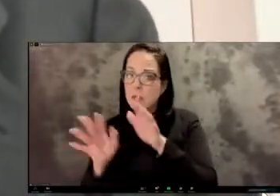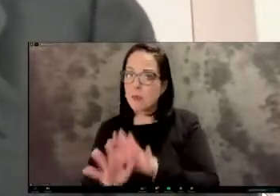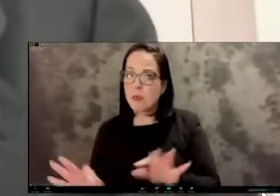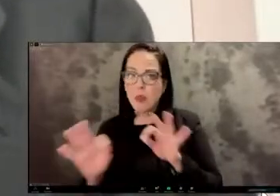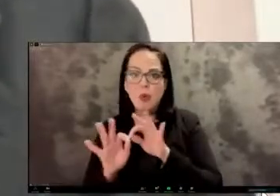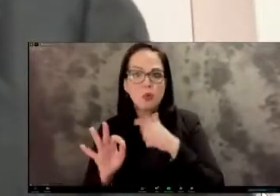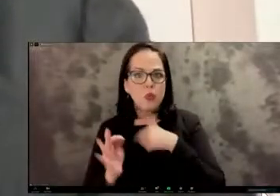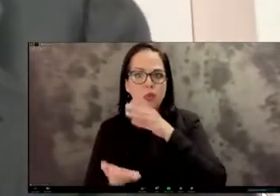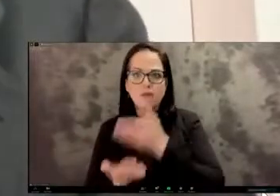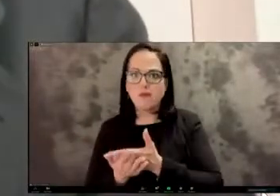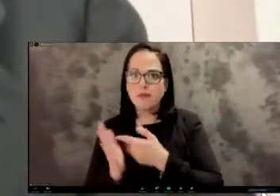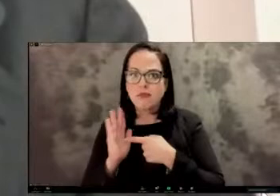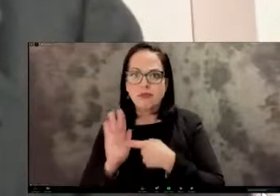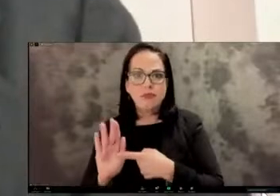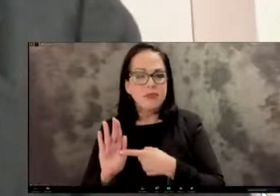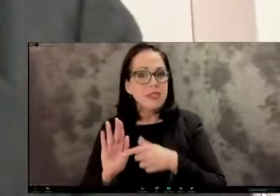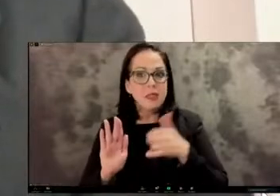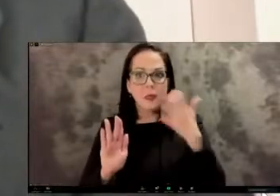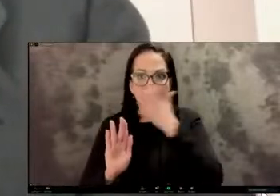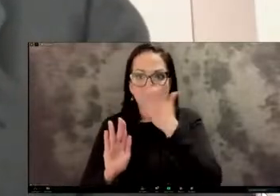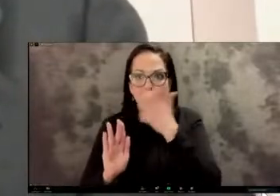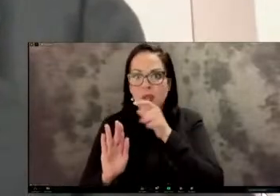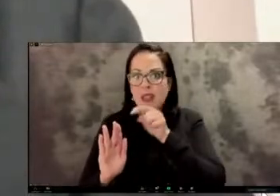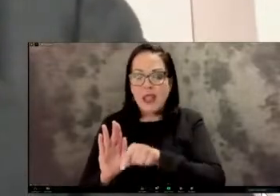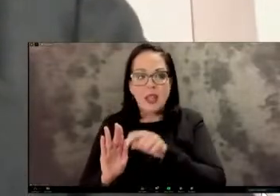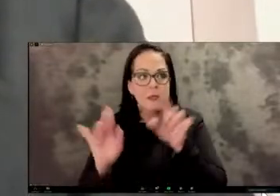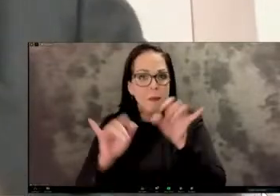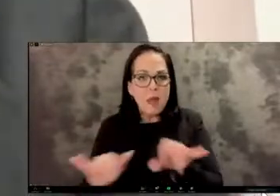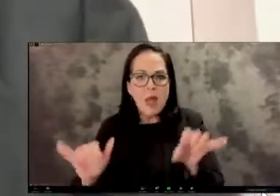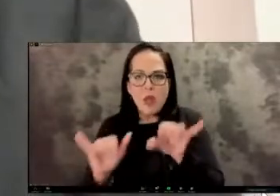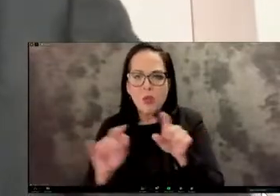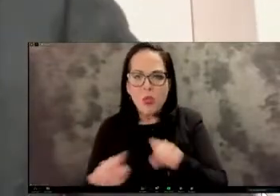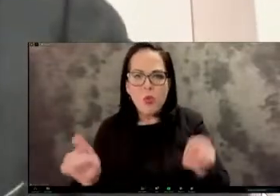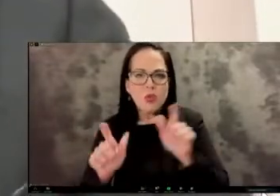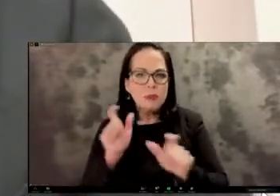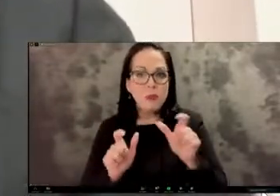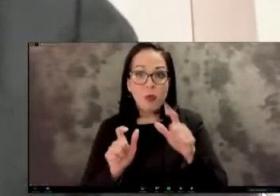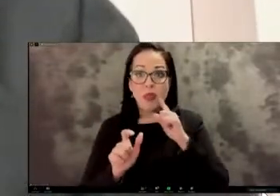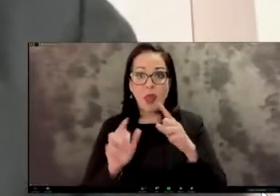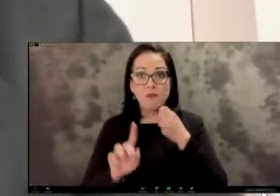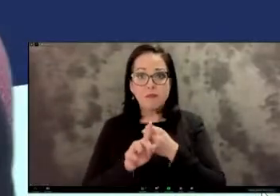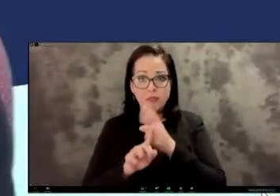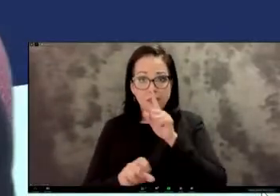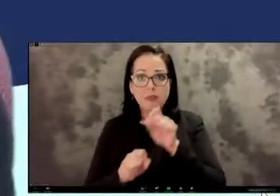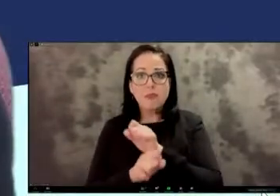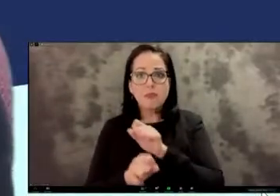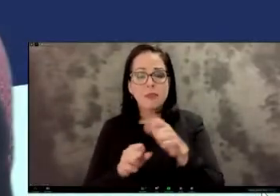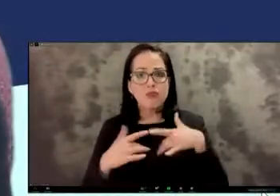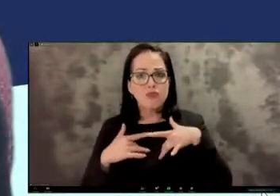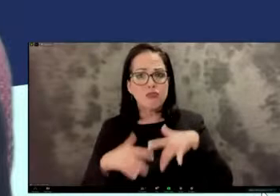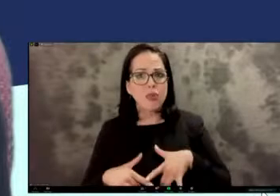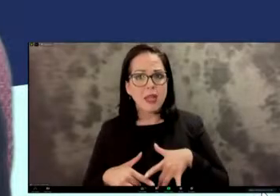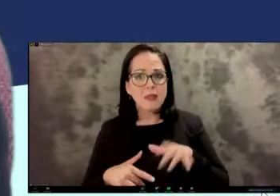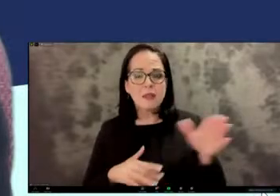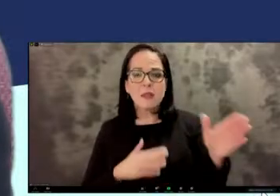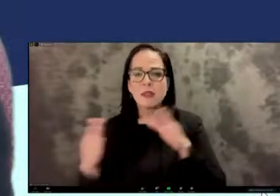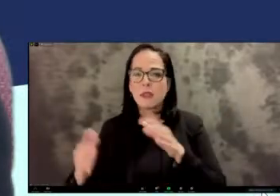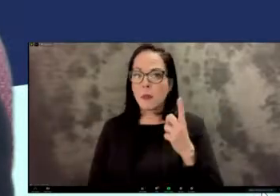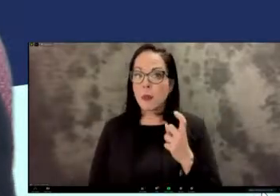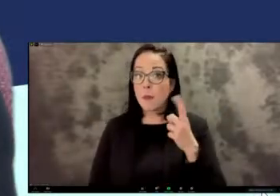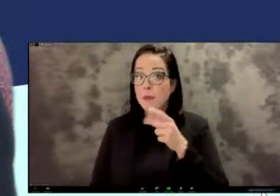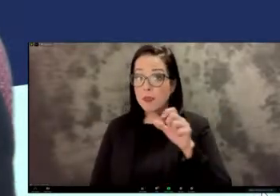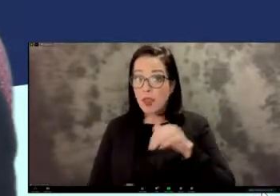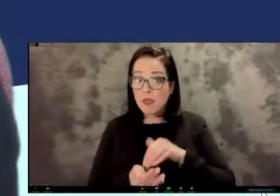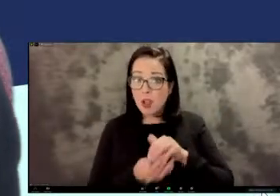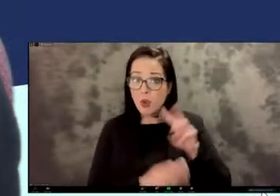very disabling pattern among those who did get depressed, for example. Great. Thank you, And Dr. Dr. Wong. Yeah, so Dr. Wong, if you have